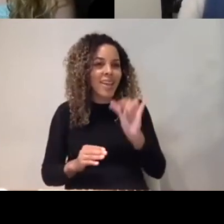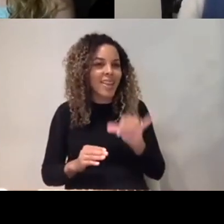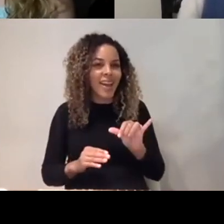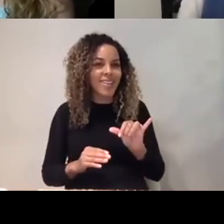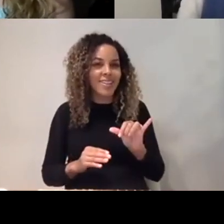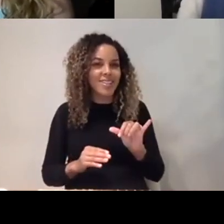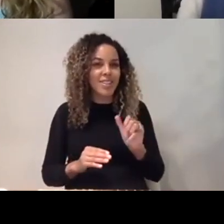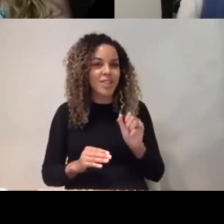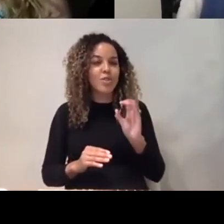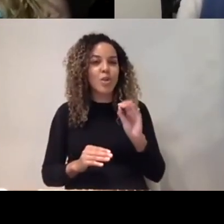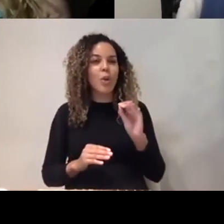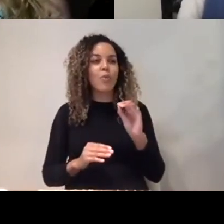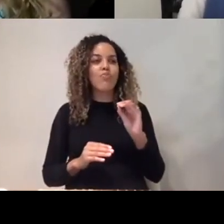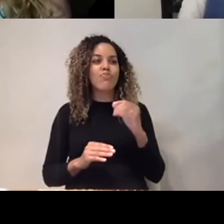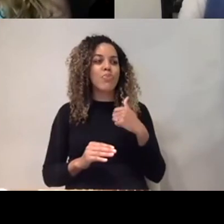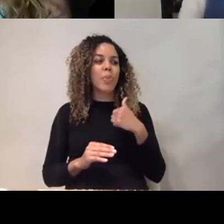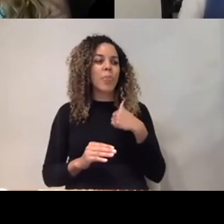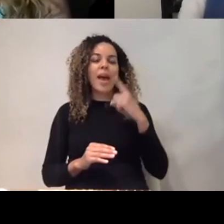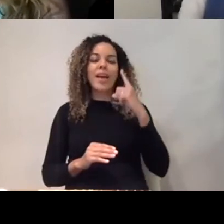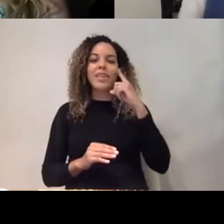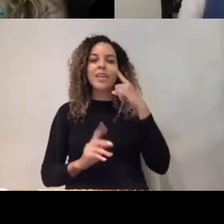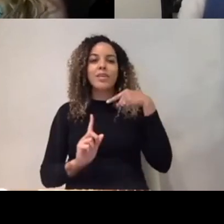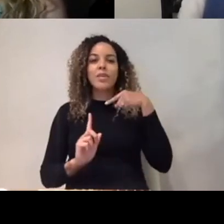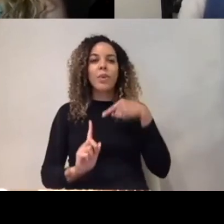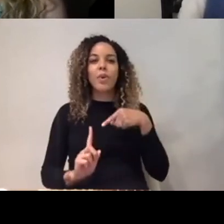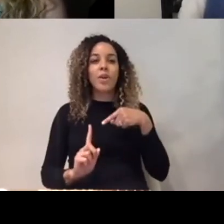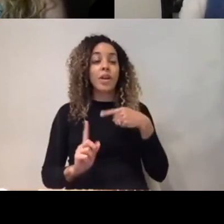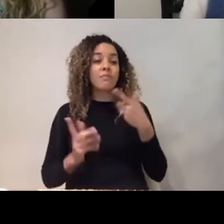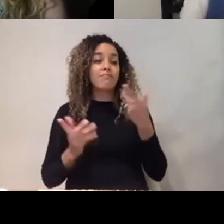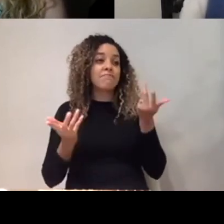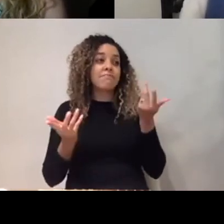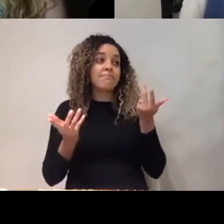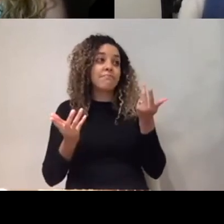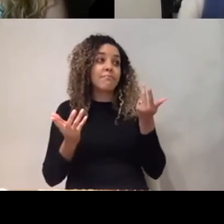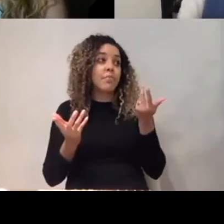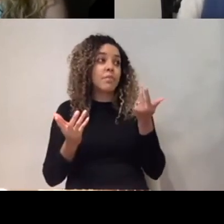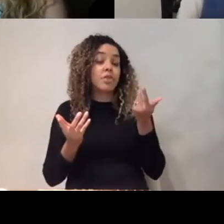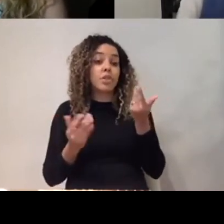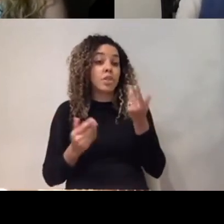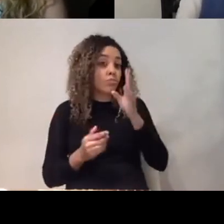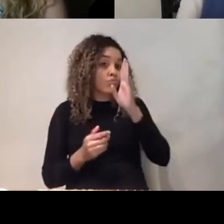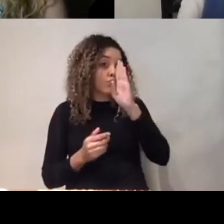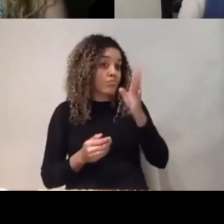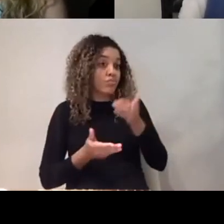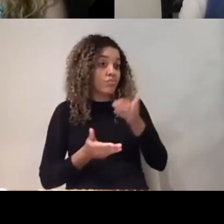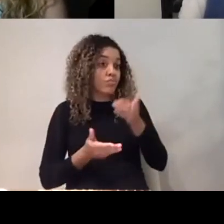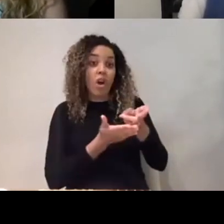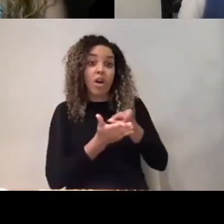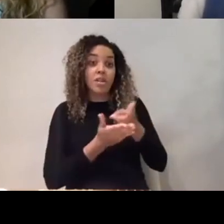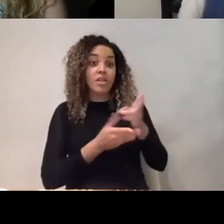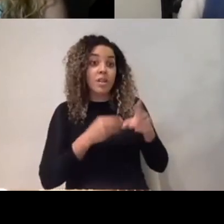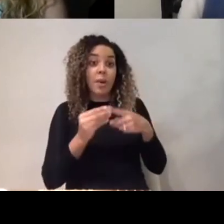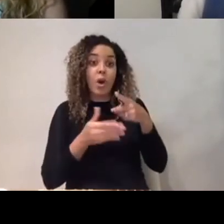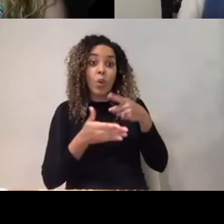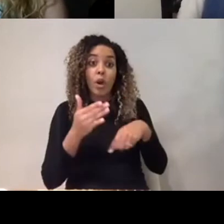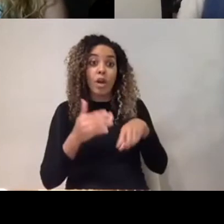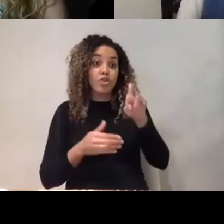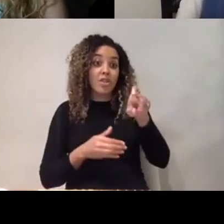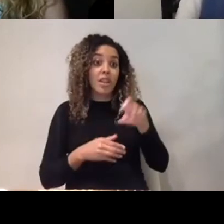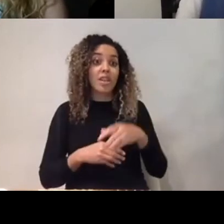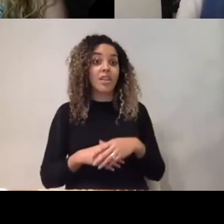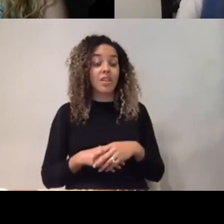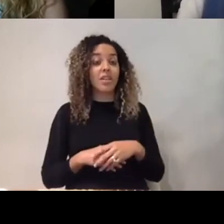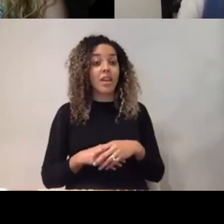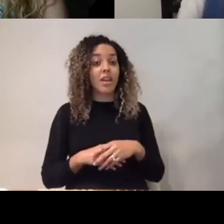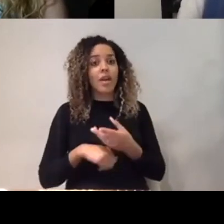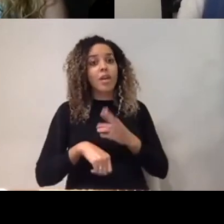And you know, I think it's just really just being just upfront and honest about everything. You know, and it definitely helps to have